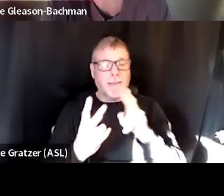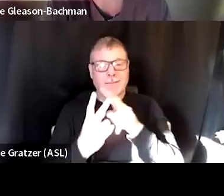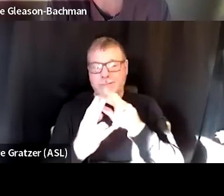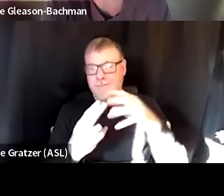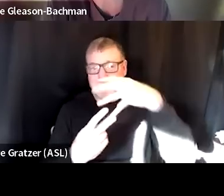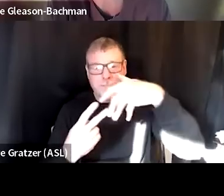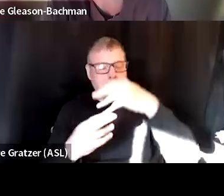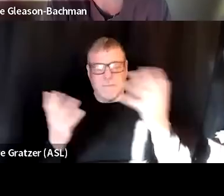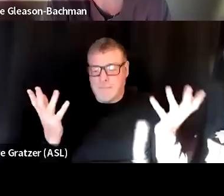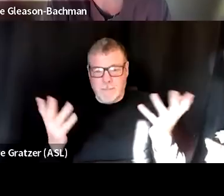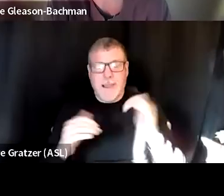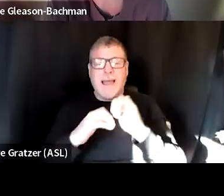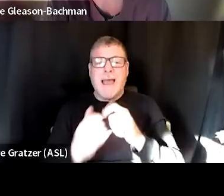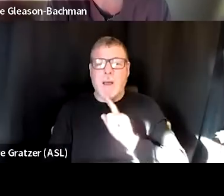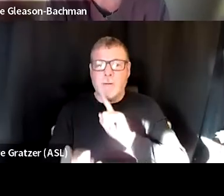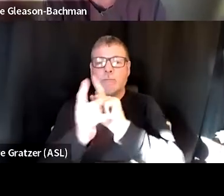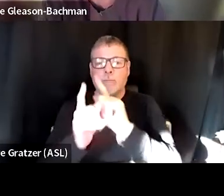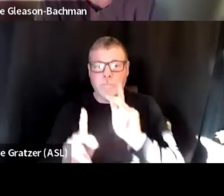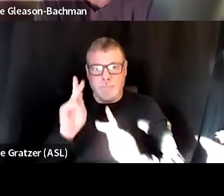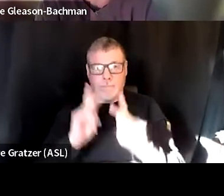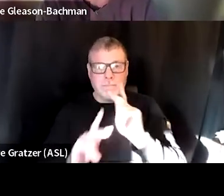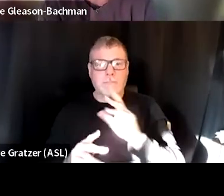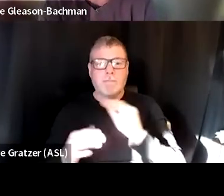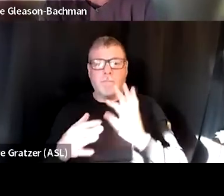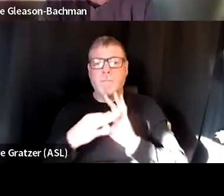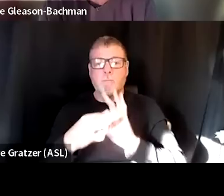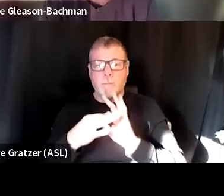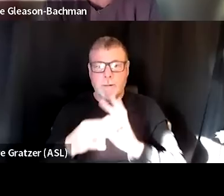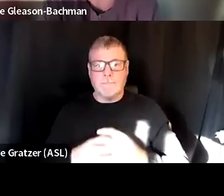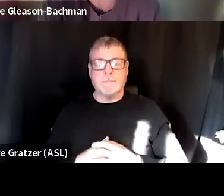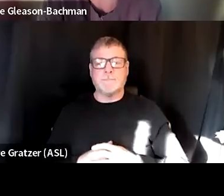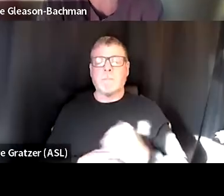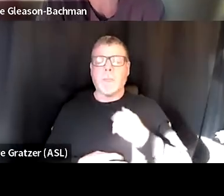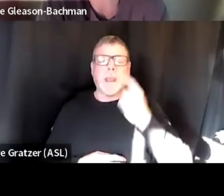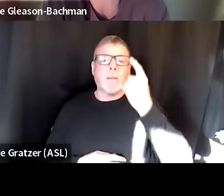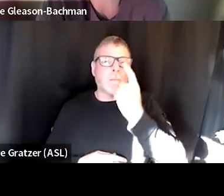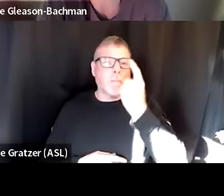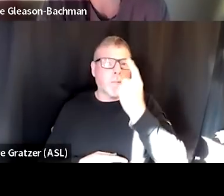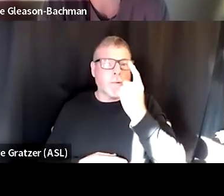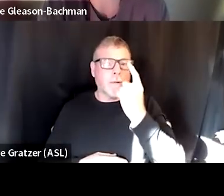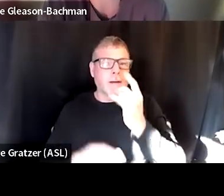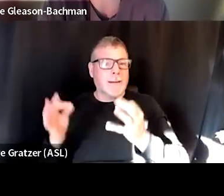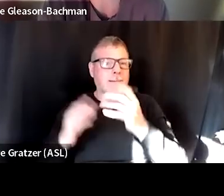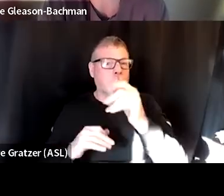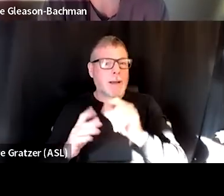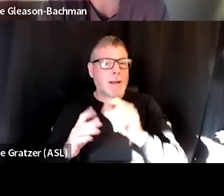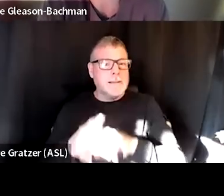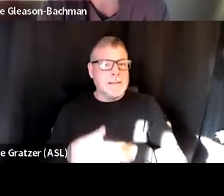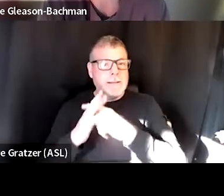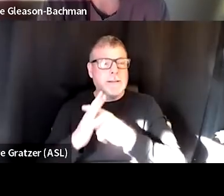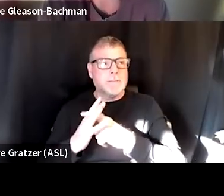about how to kind of approach people and relate to them. So I'm wondering if maybe we can start with just thinking about,